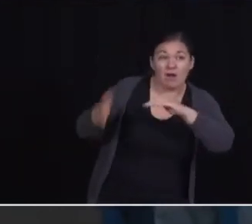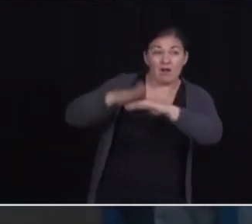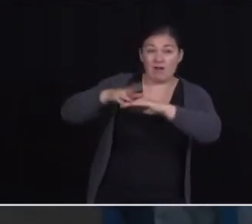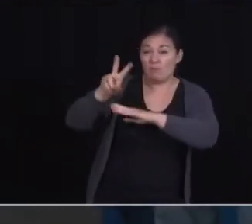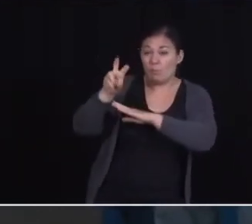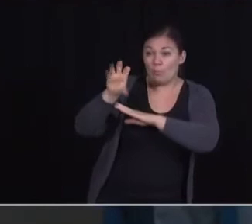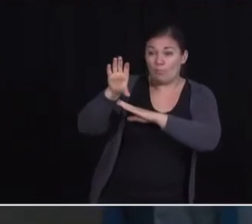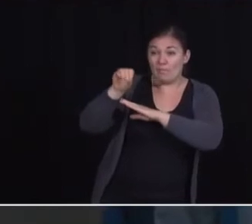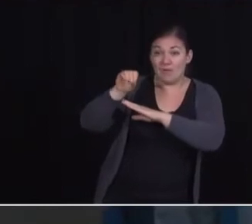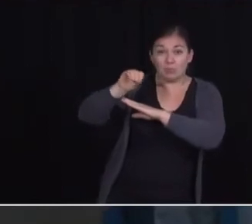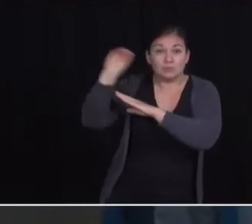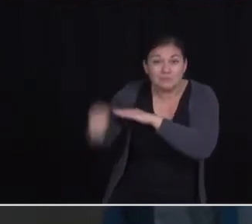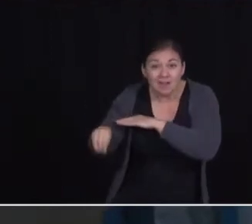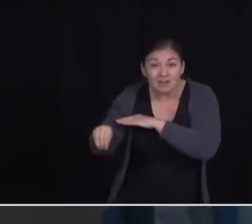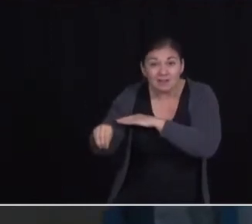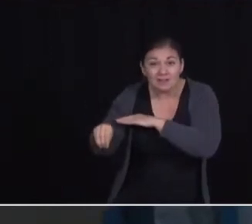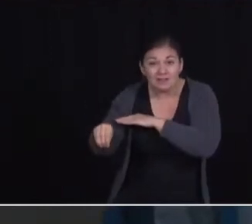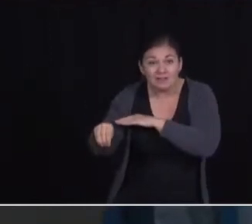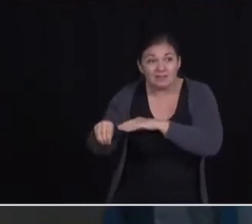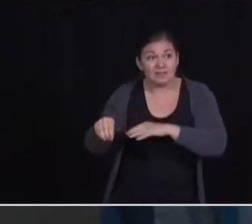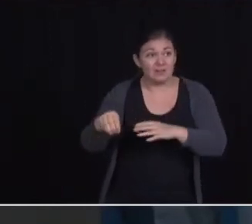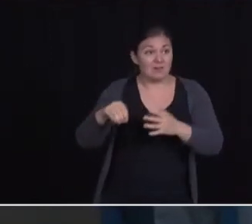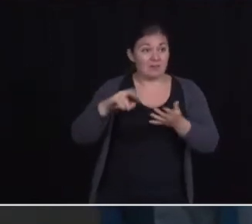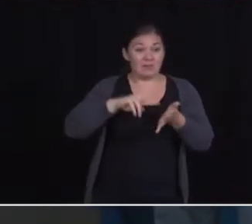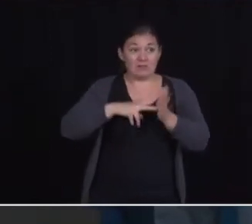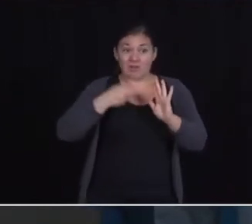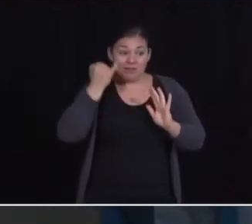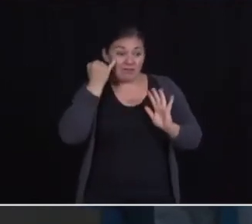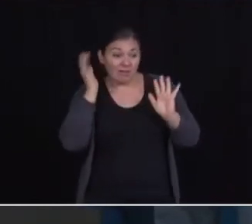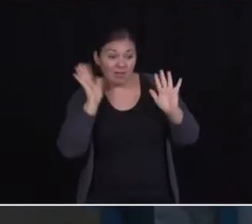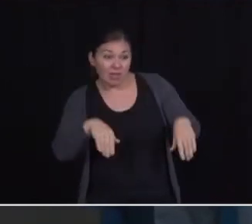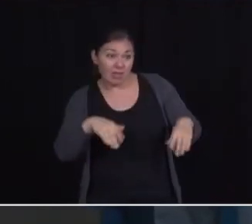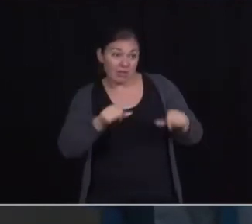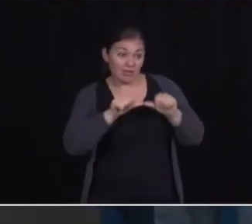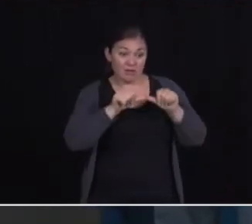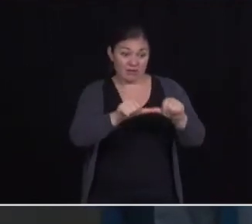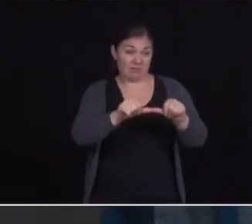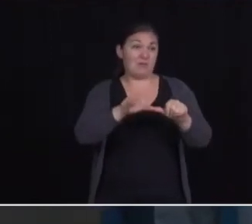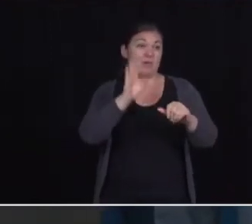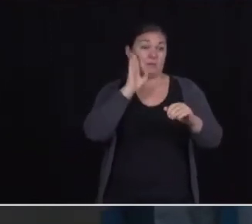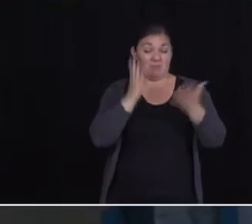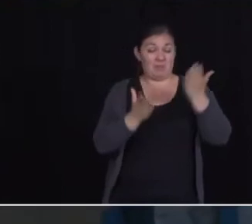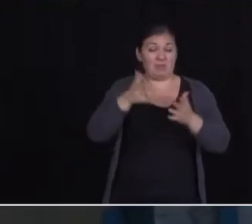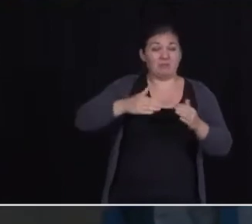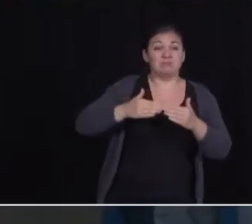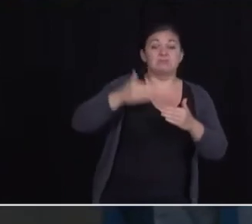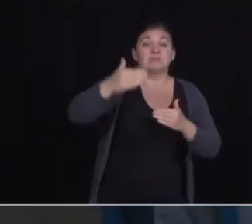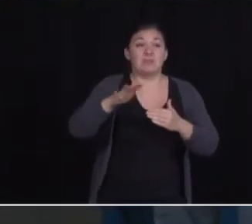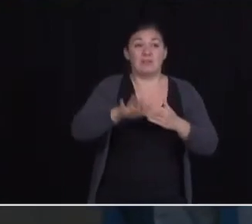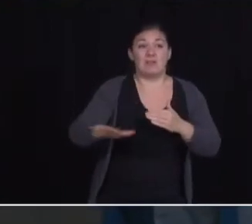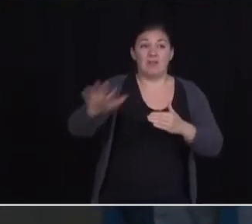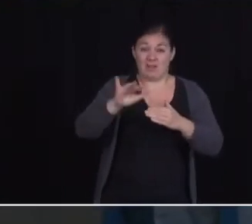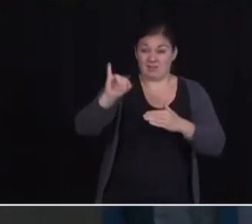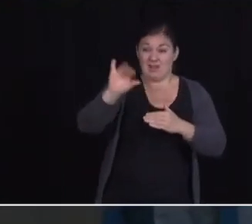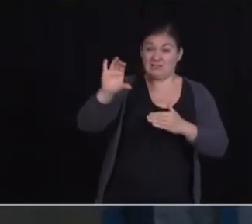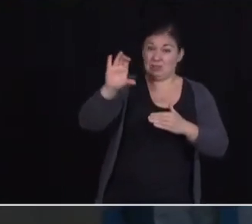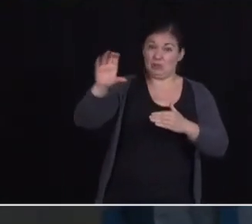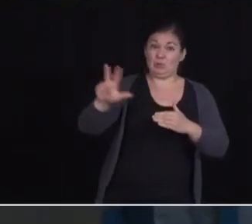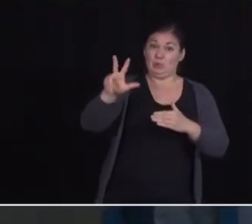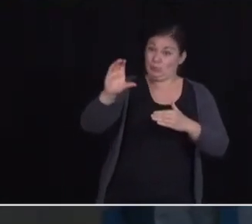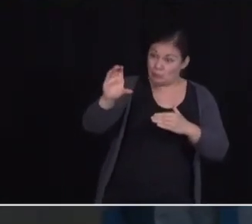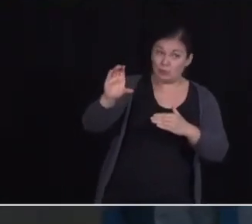If current trends continue, Ontario ICU intensive care units admissions are predicted to more